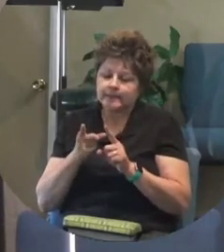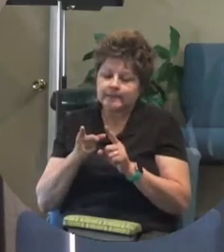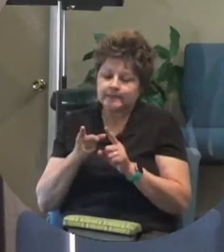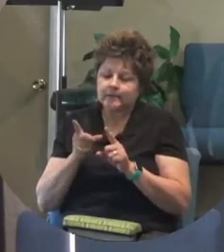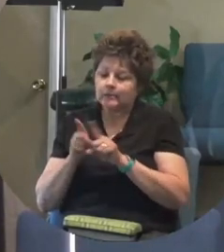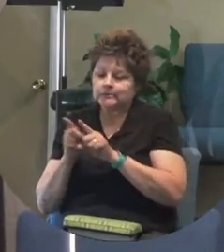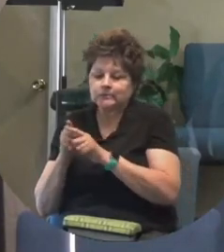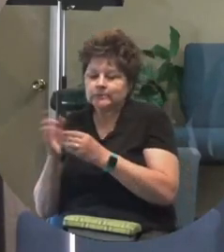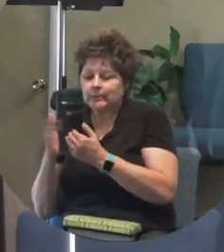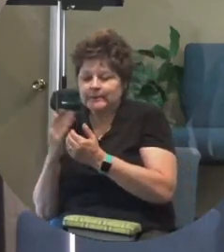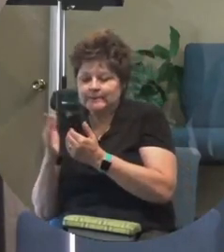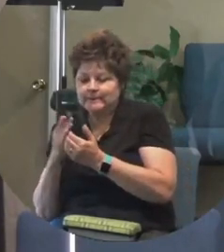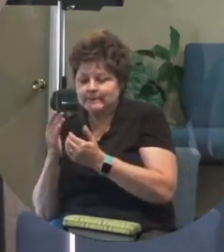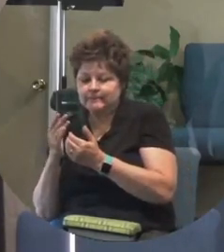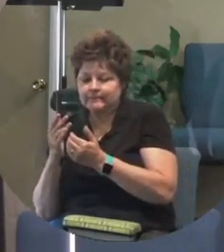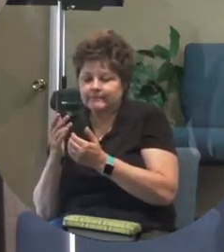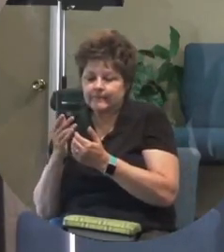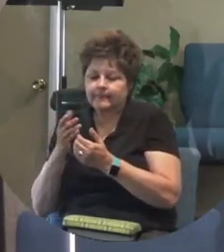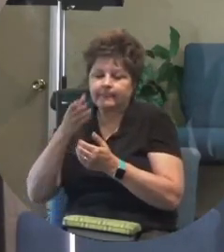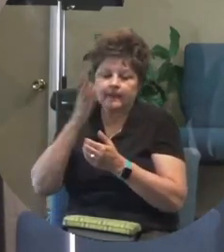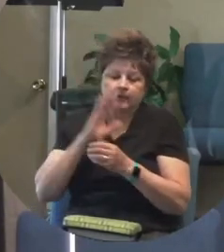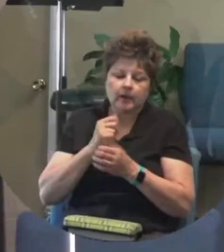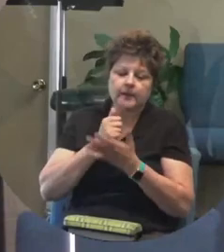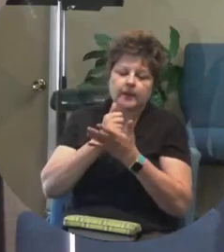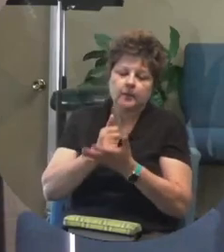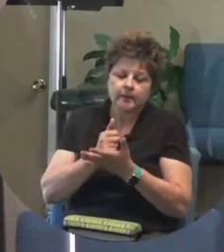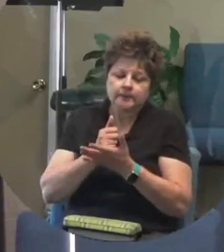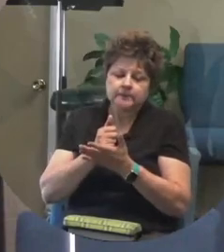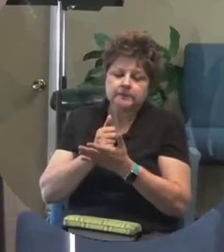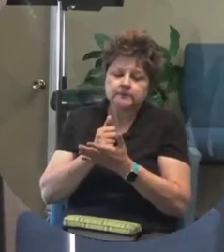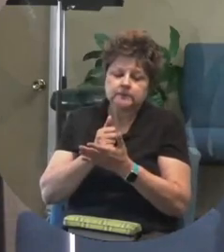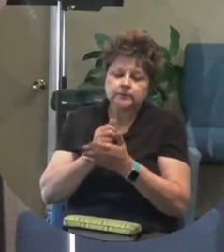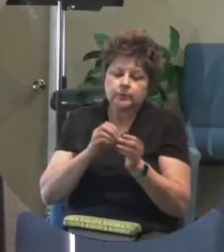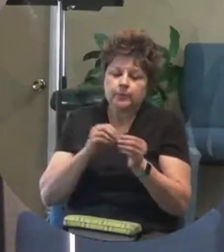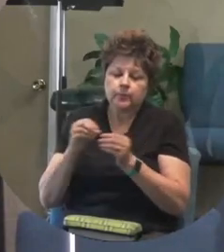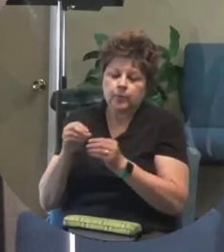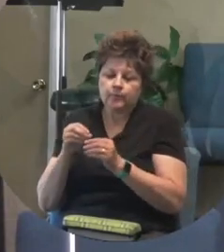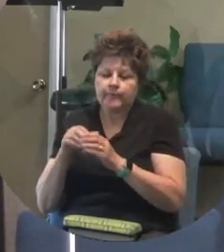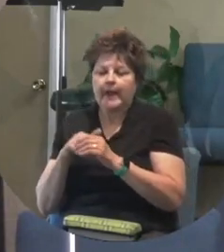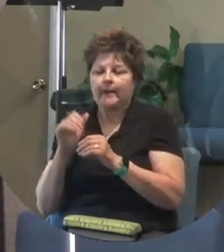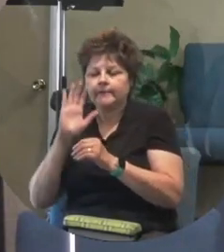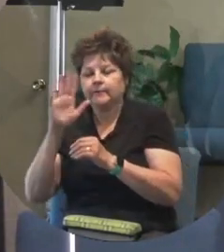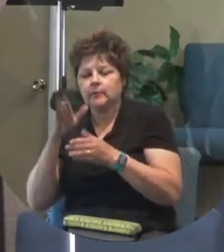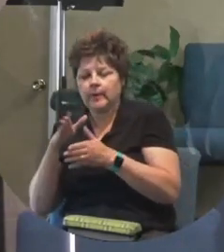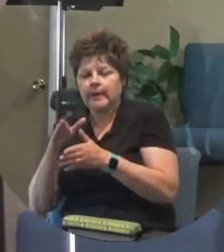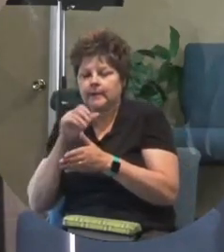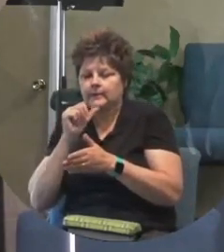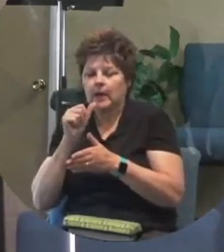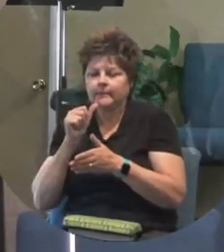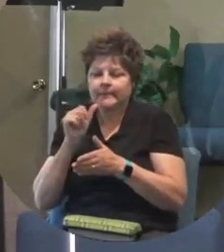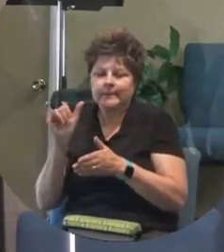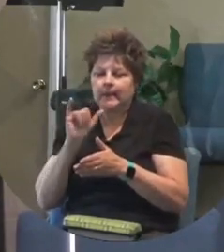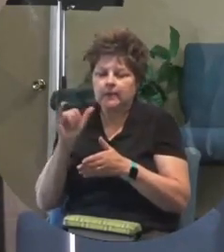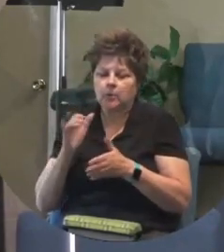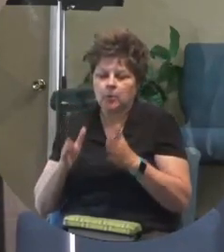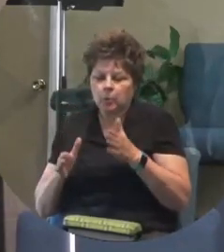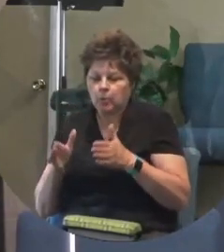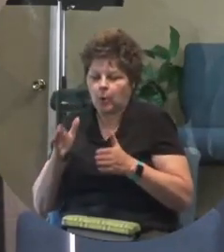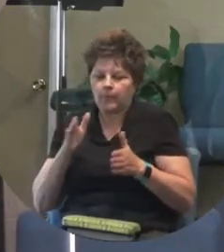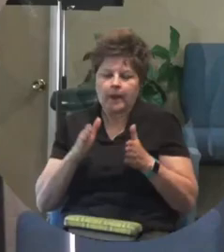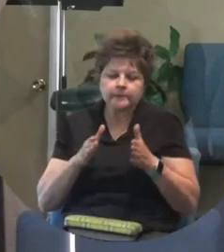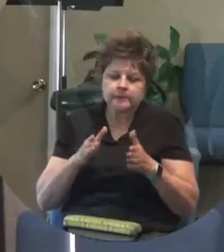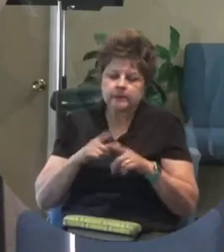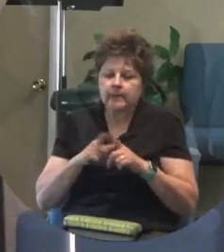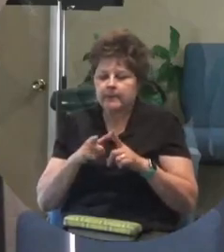easy. God, help us to get out of your way. Not be robots, but to be faithful